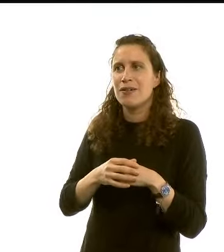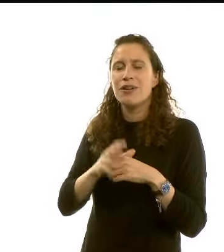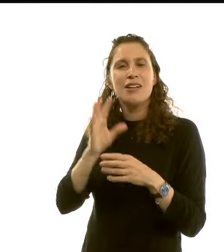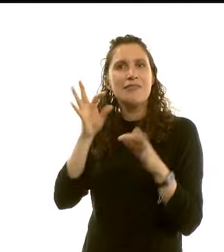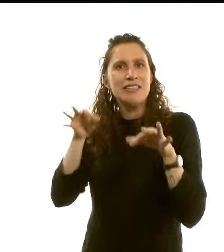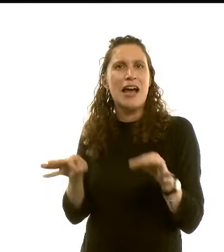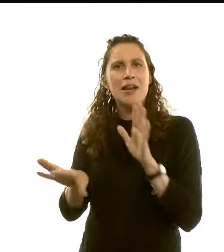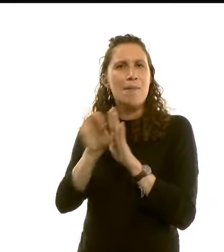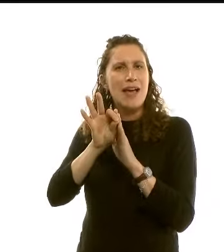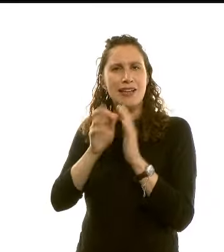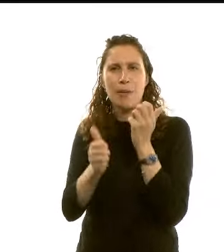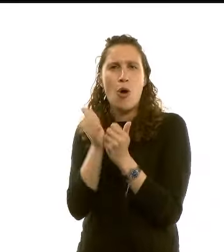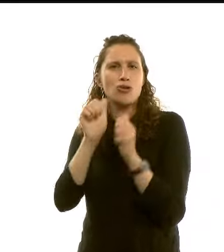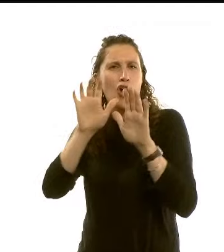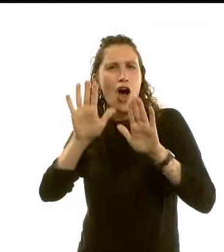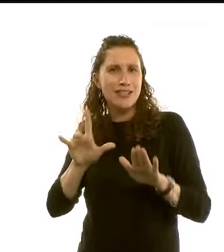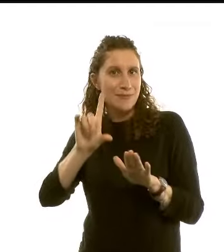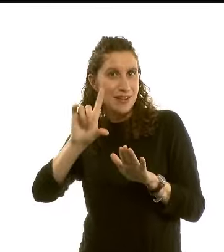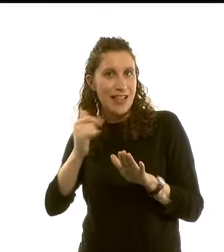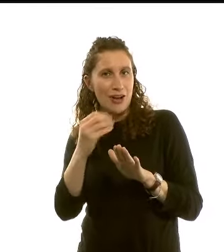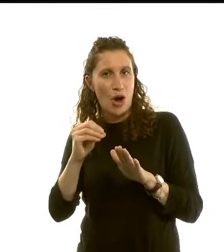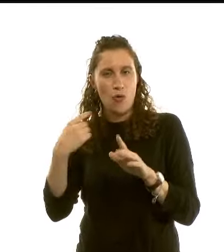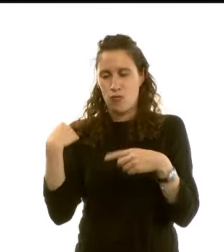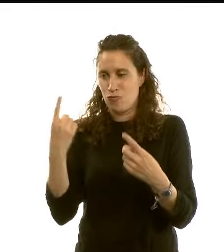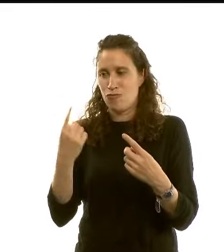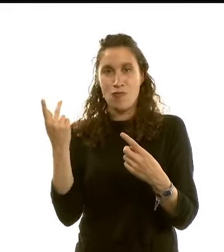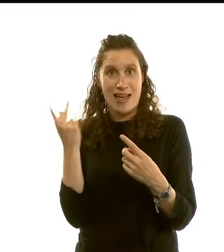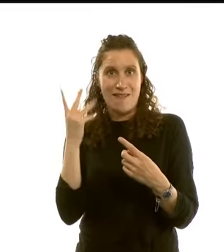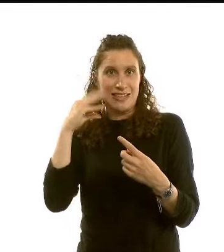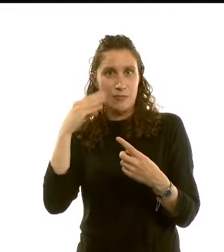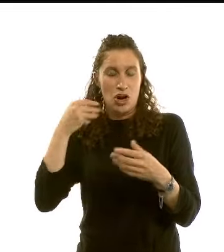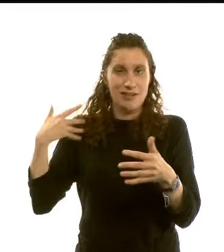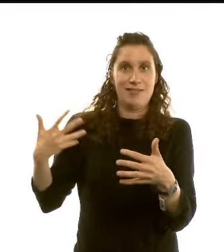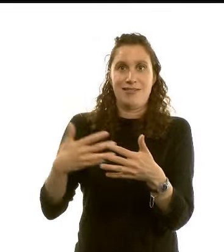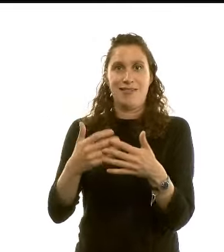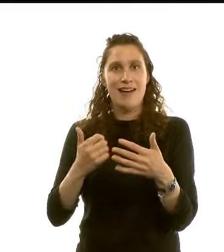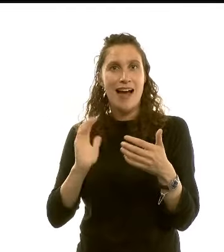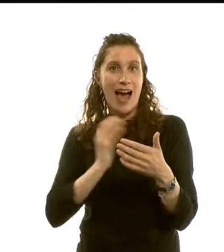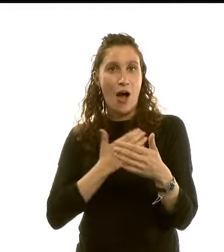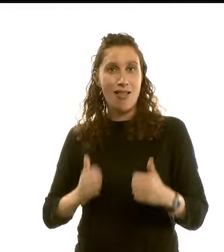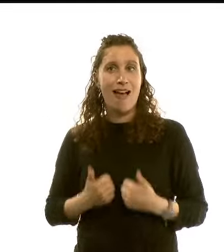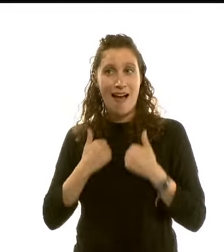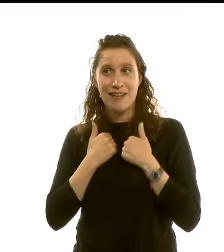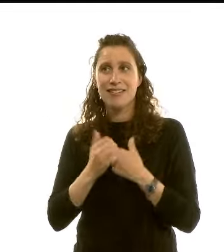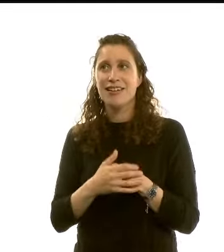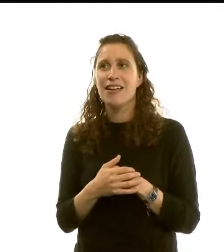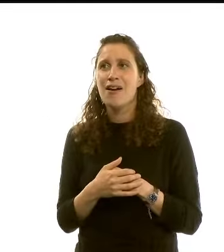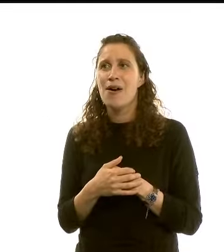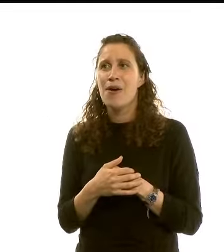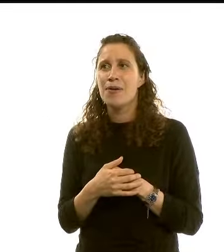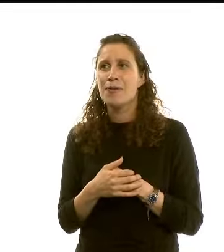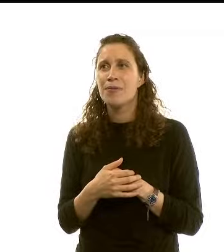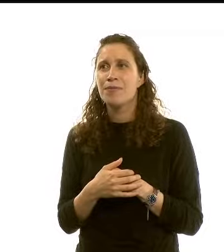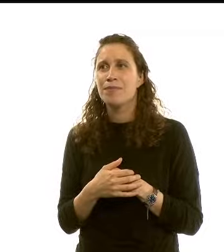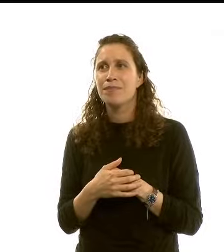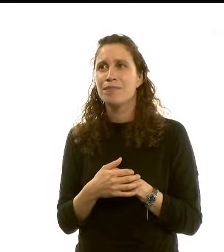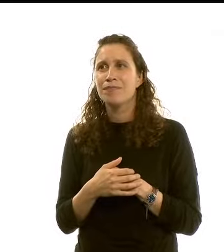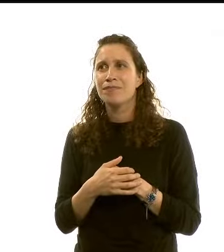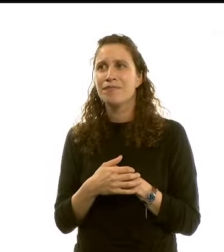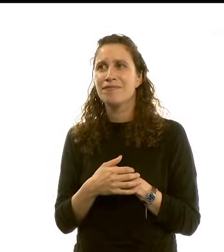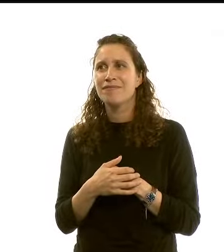most awesome Lego that we have experienced through our life. So yeah, I built this old